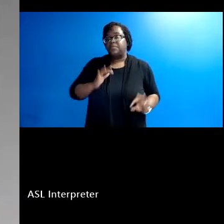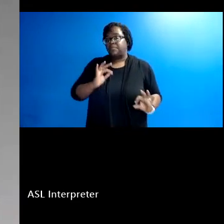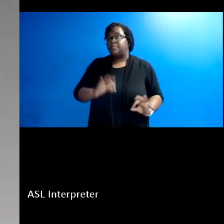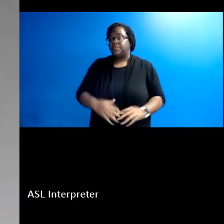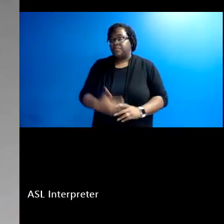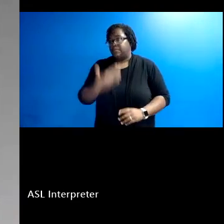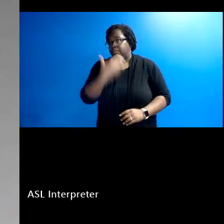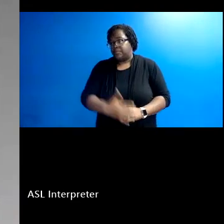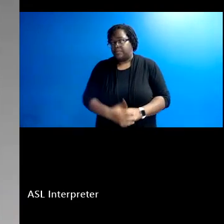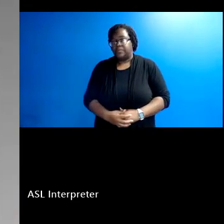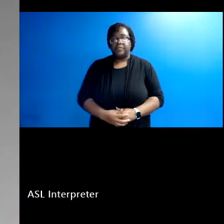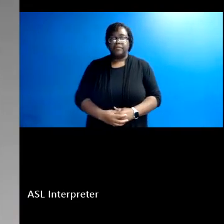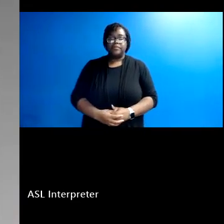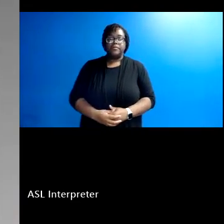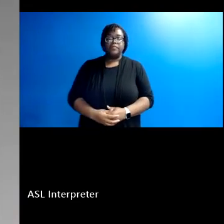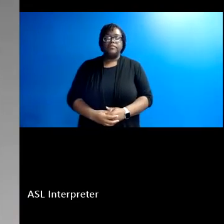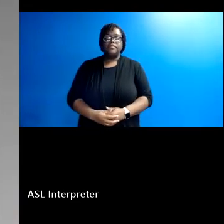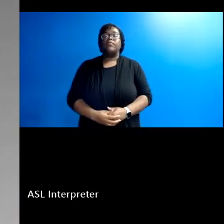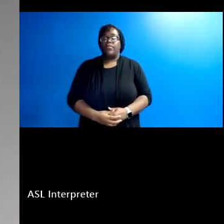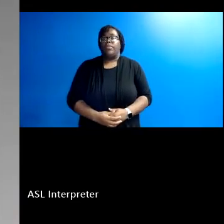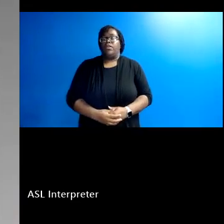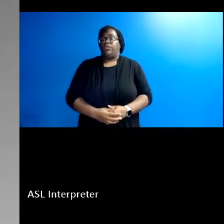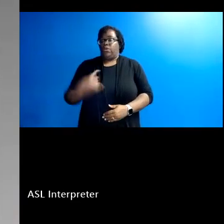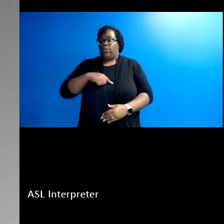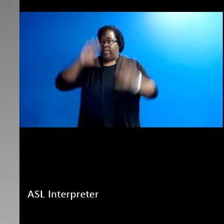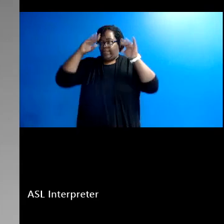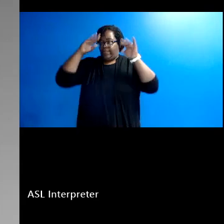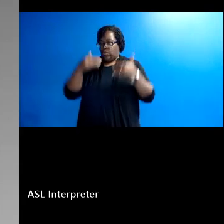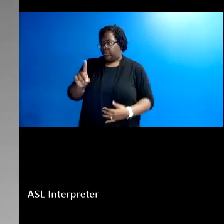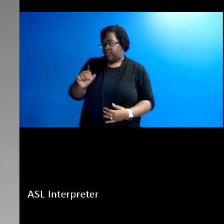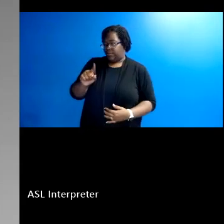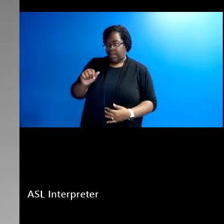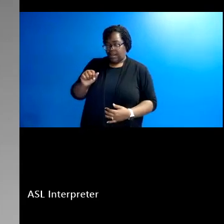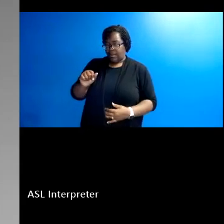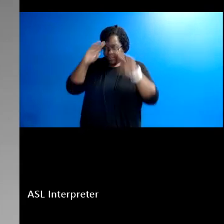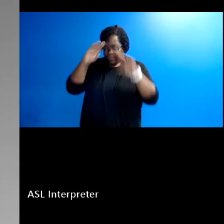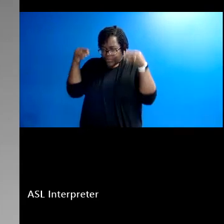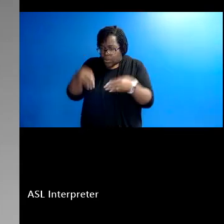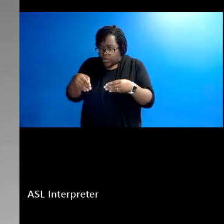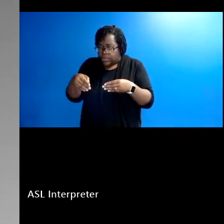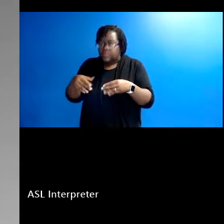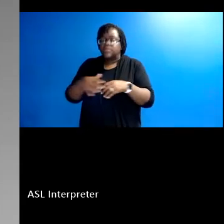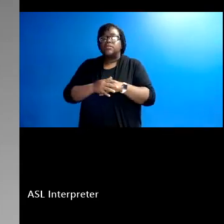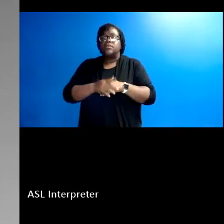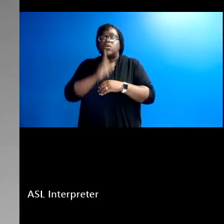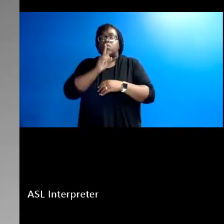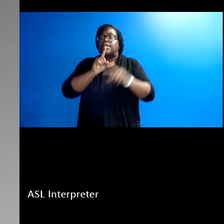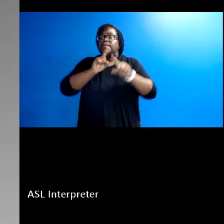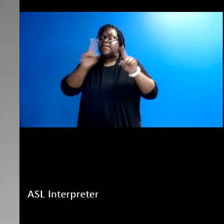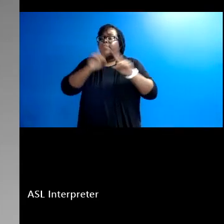Thank you. We took a very data-centric approach. And so we looked at very different models and a lot